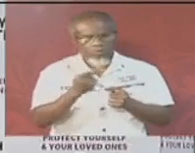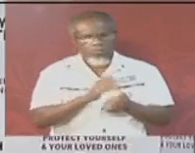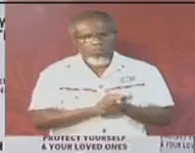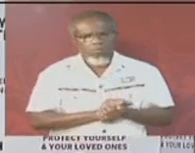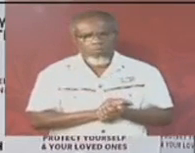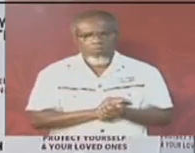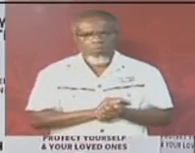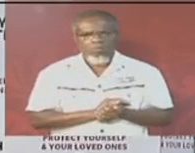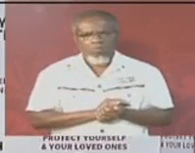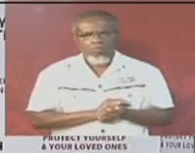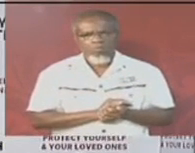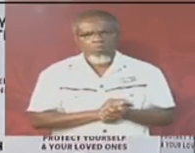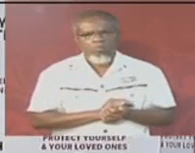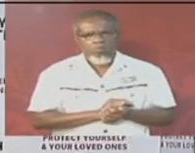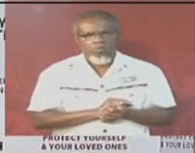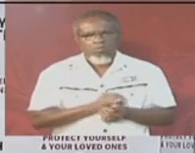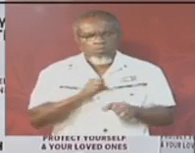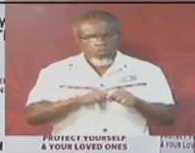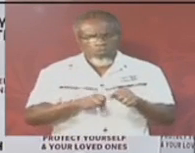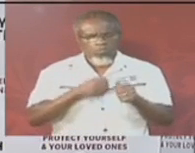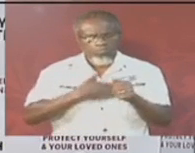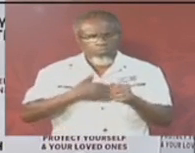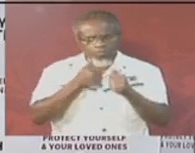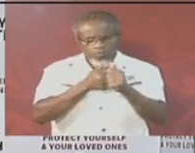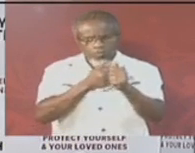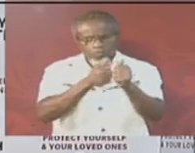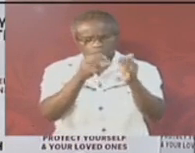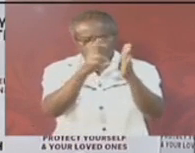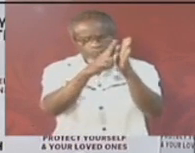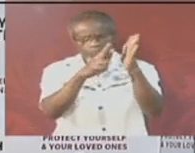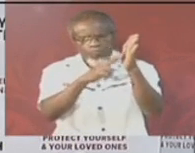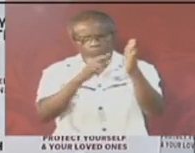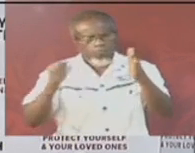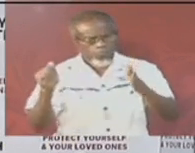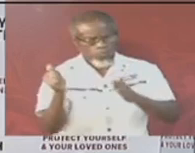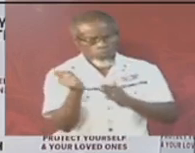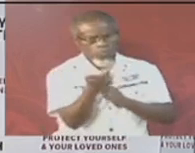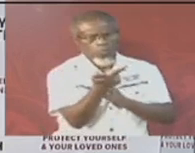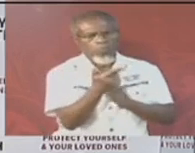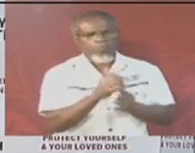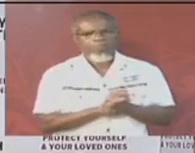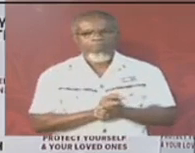Thank you very much, Dr. Hines. Radio Tamarin, we are ready for your questions.